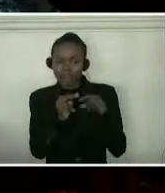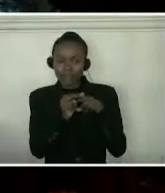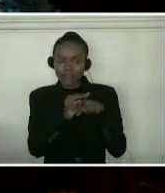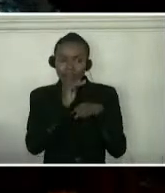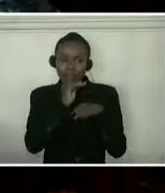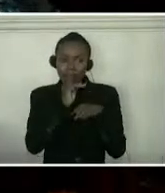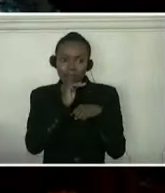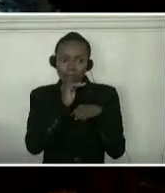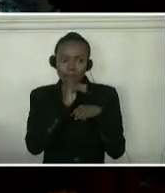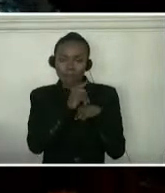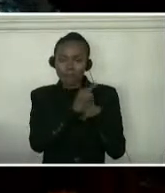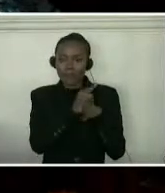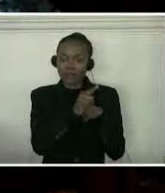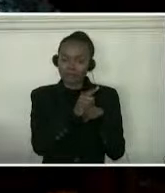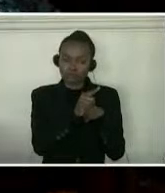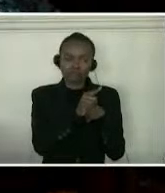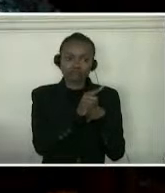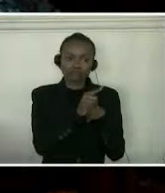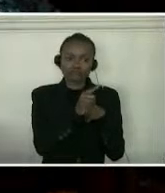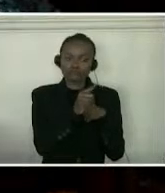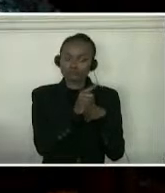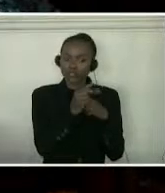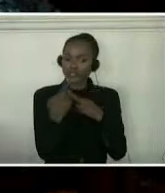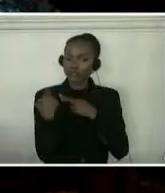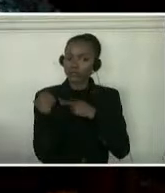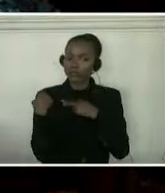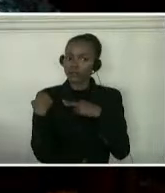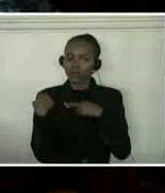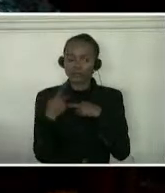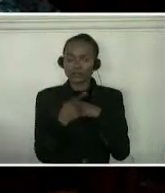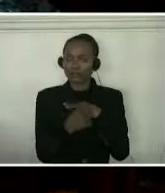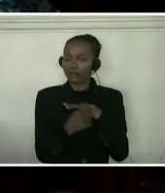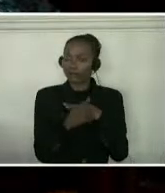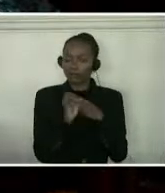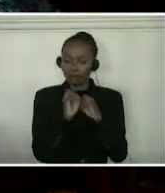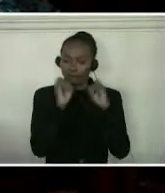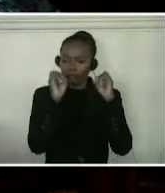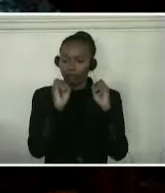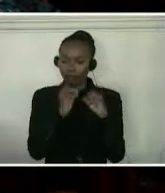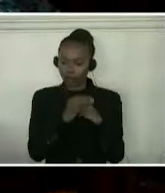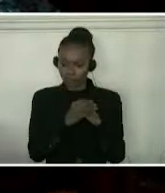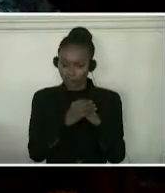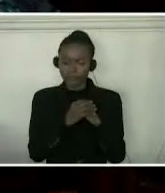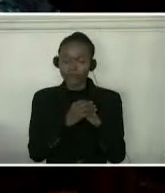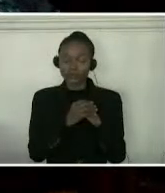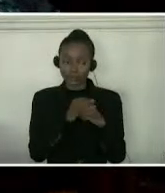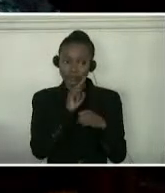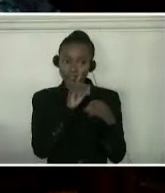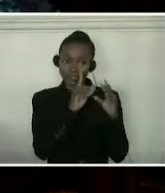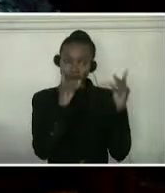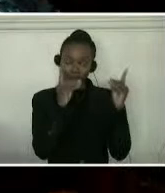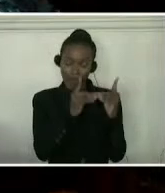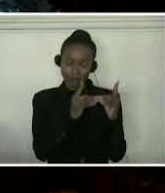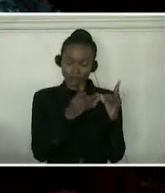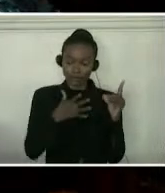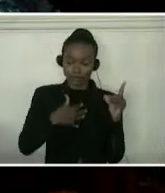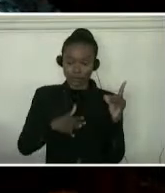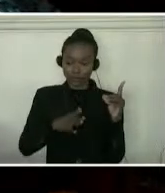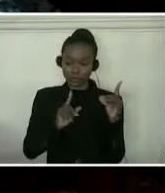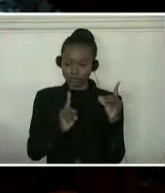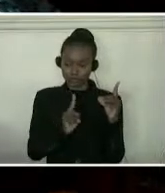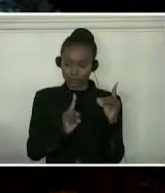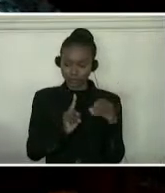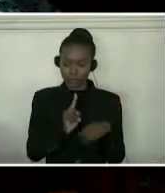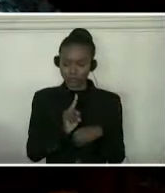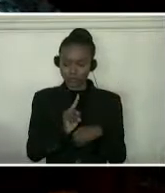deliver especially within the scm unit this department also and this